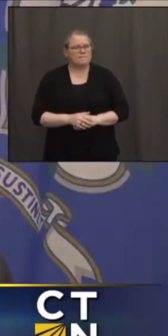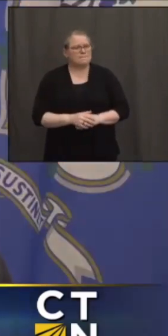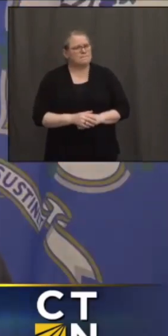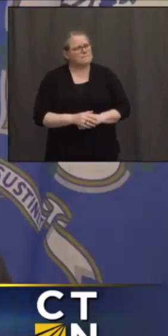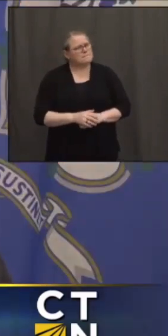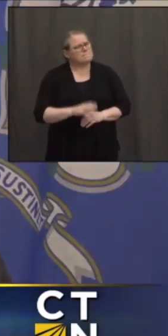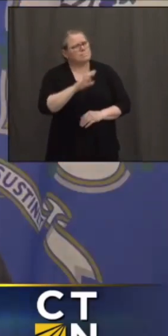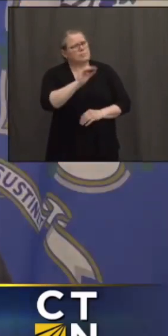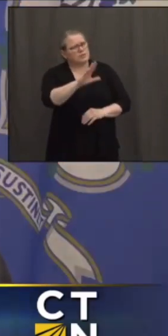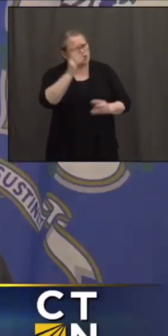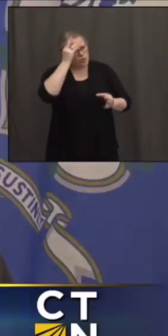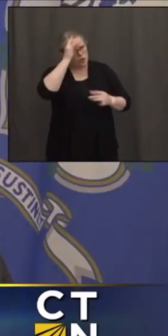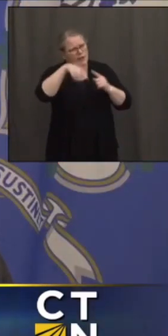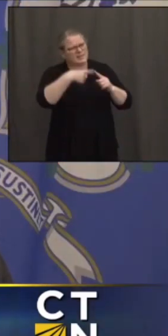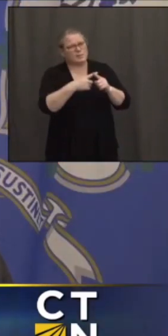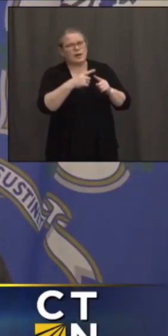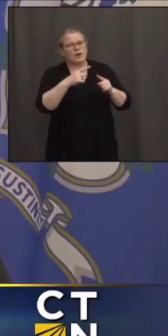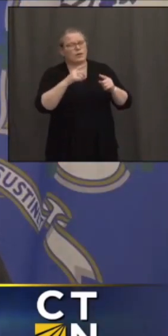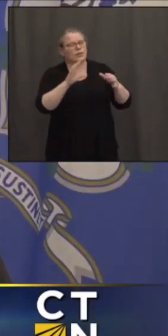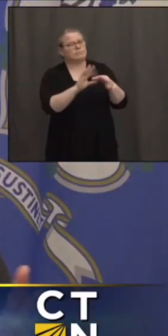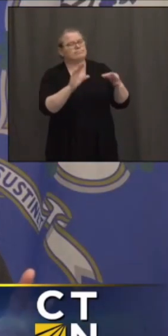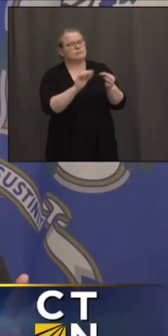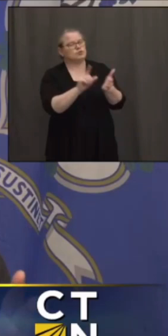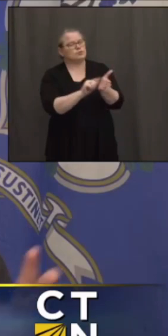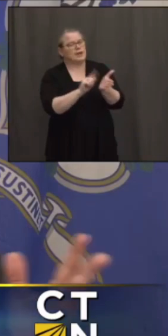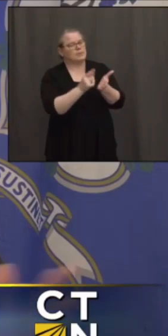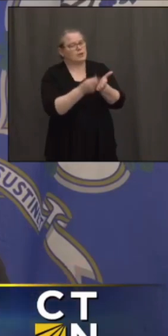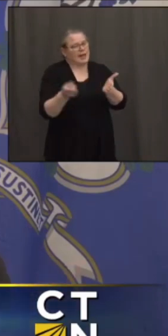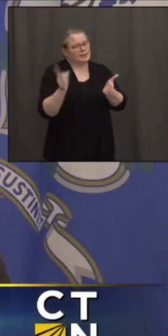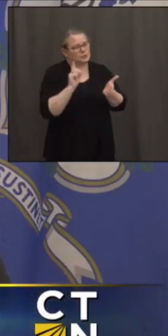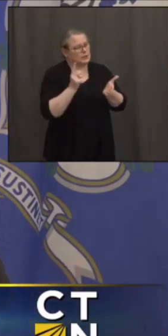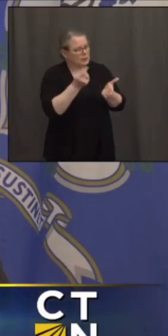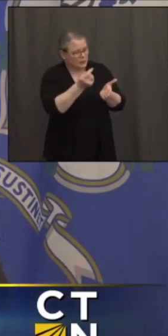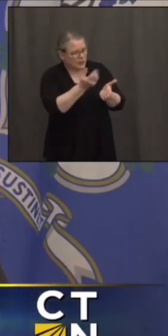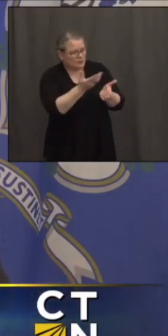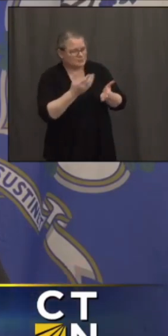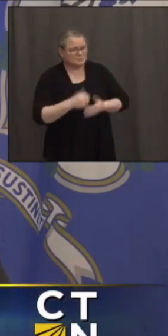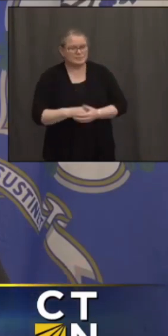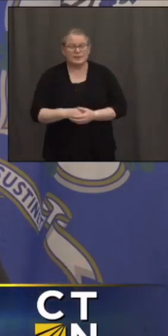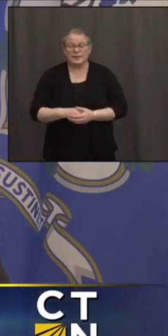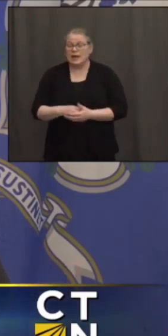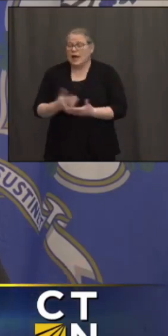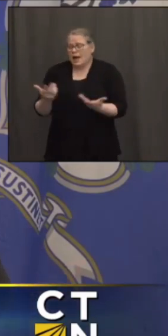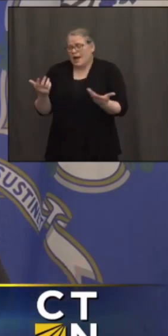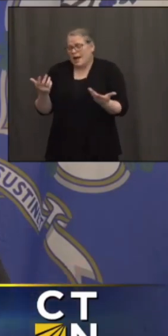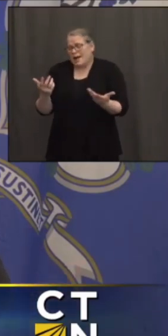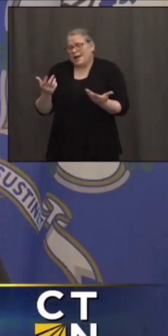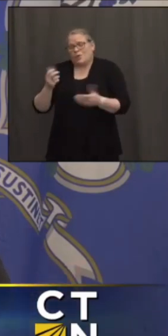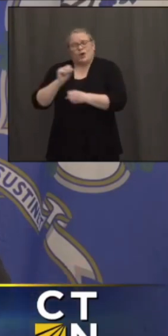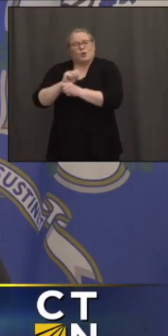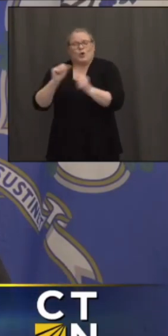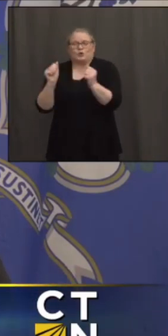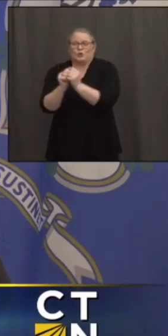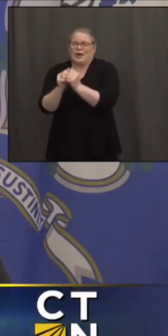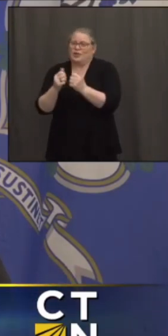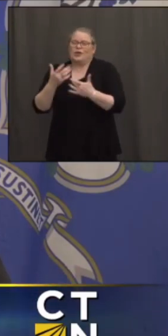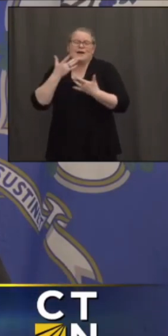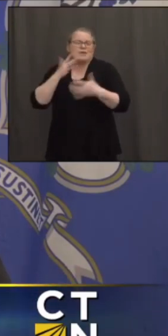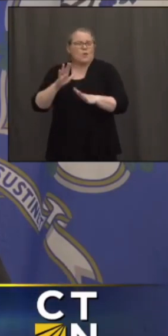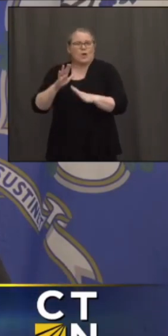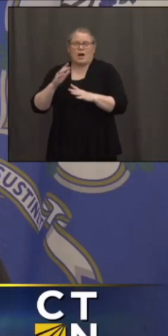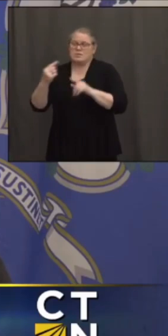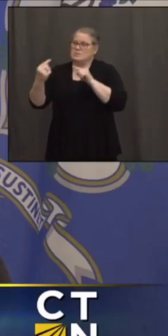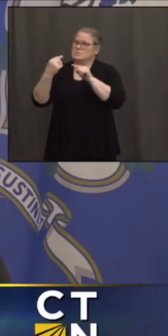Oh, we're going to work through this together. We're one state. I don't need a lot of threats back and